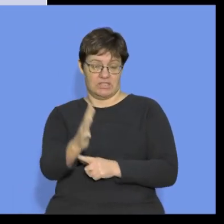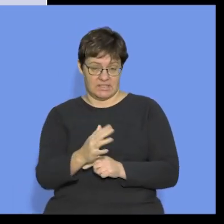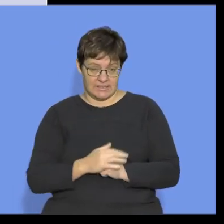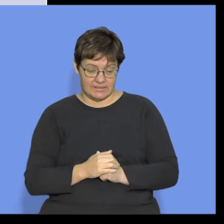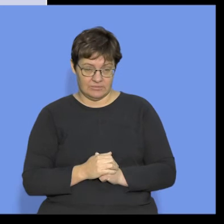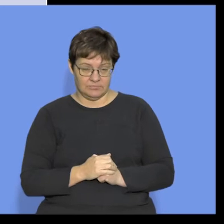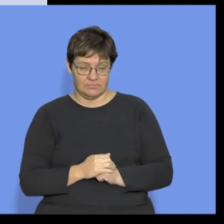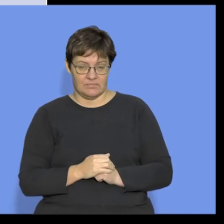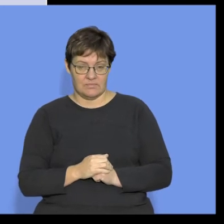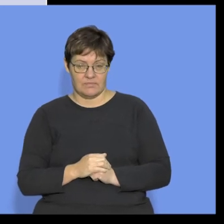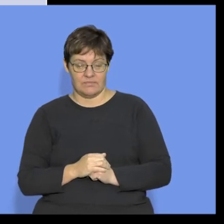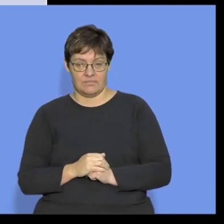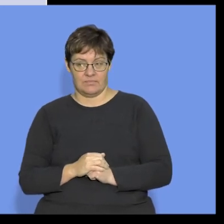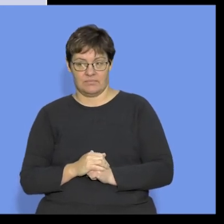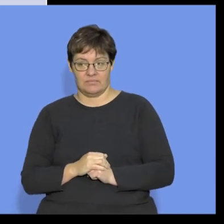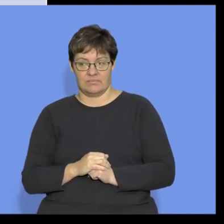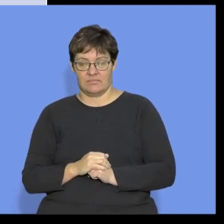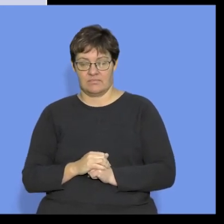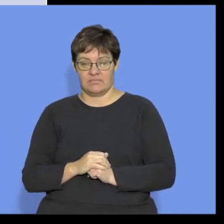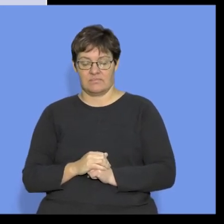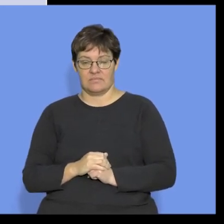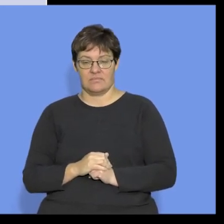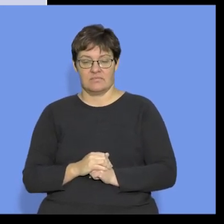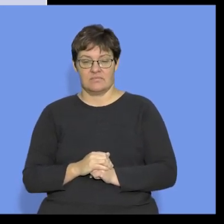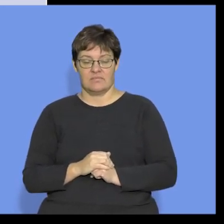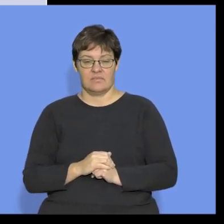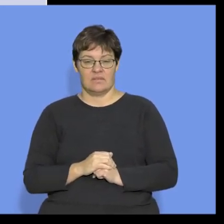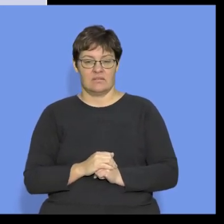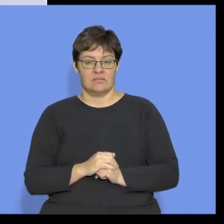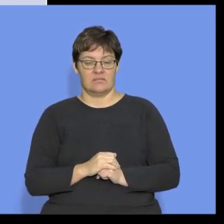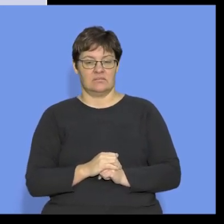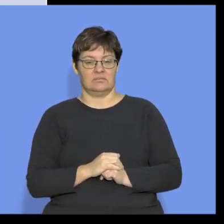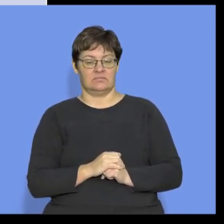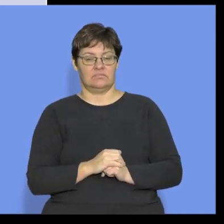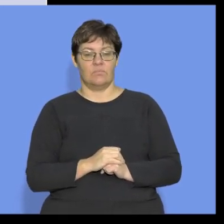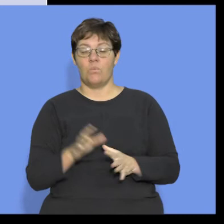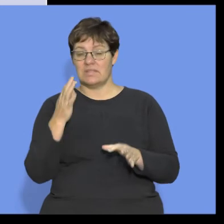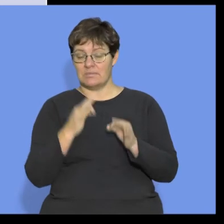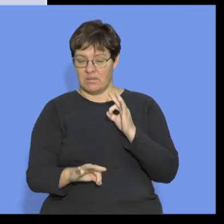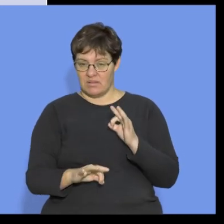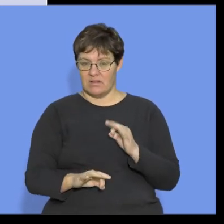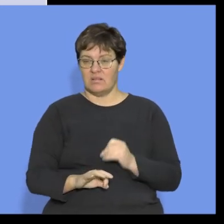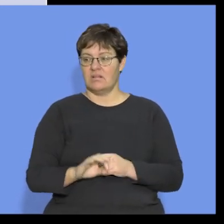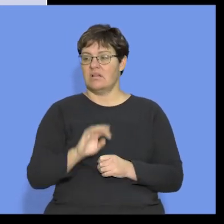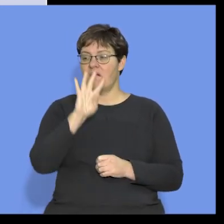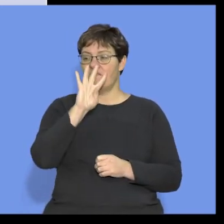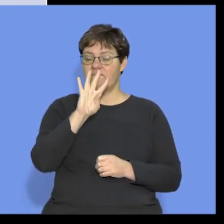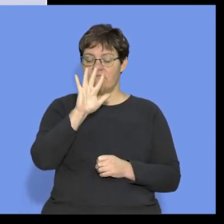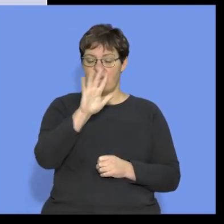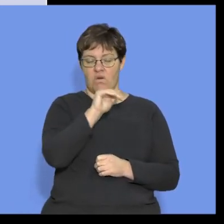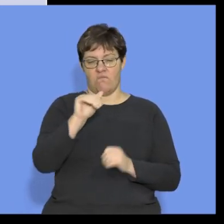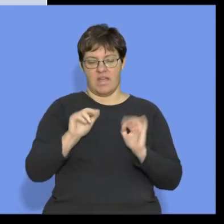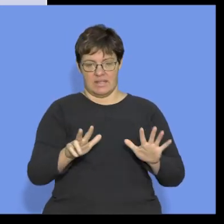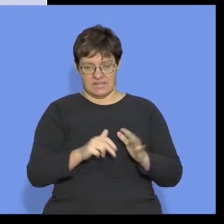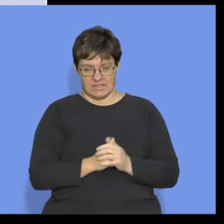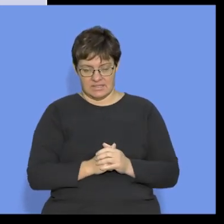Over what? The whole total, which is 240. And simplify that, we get 5/8. You